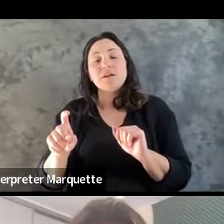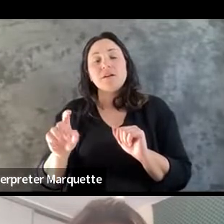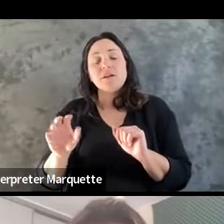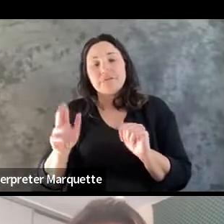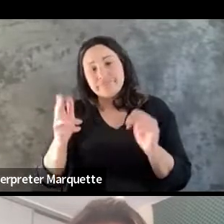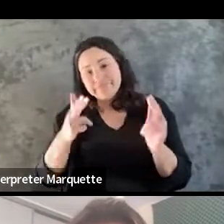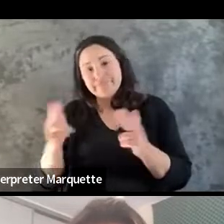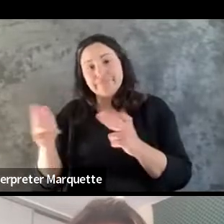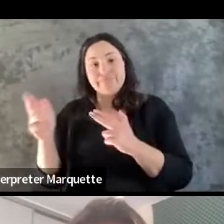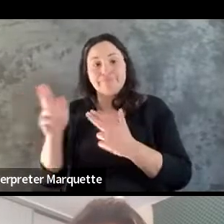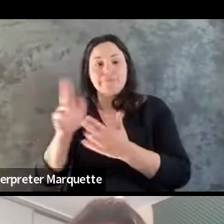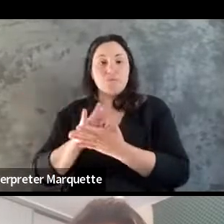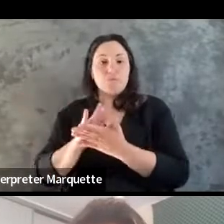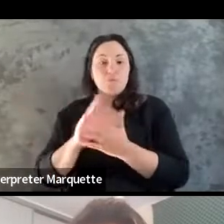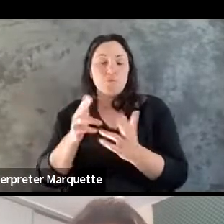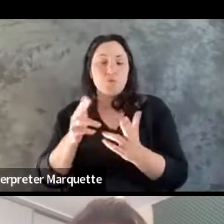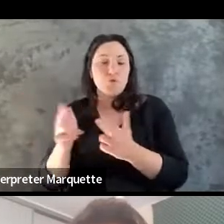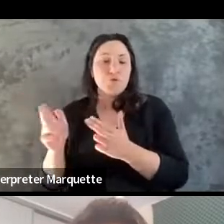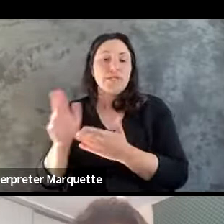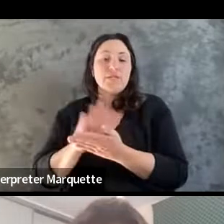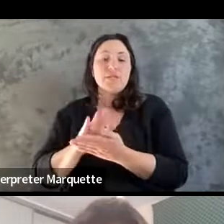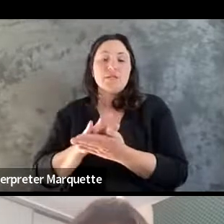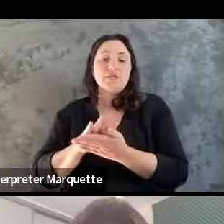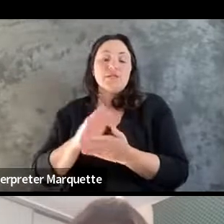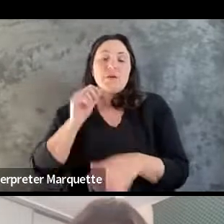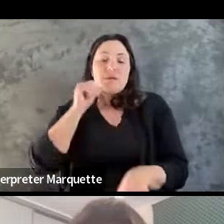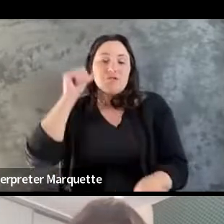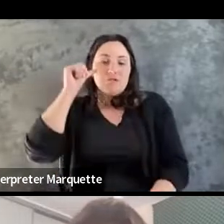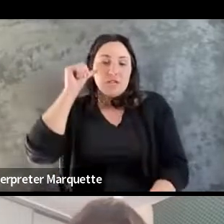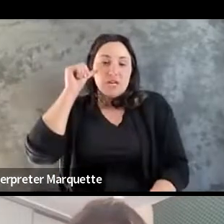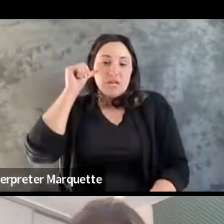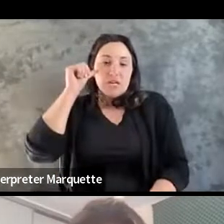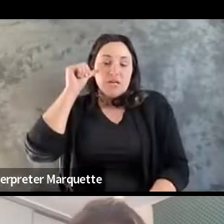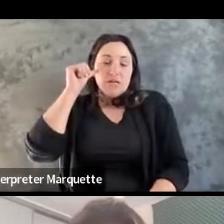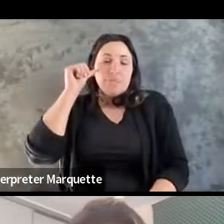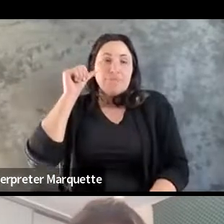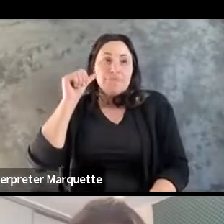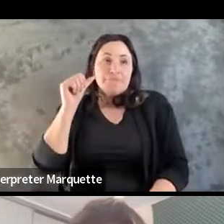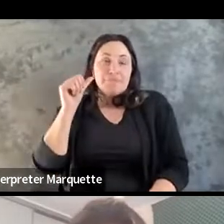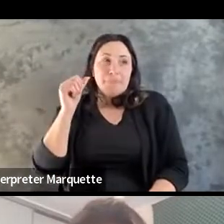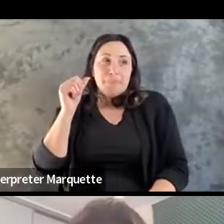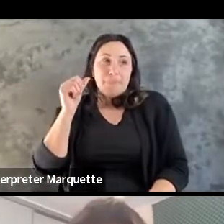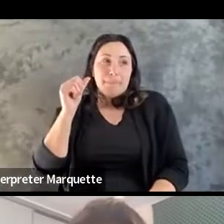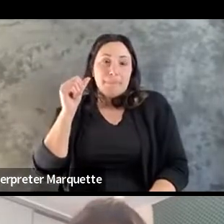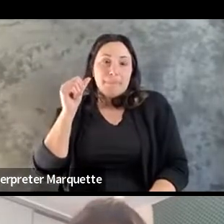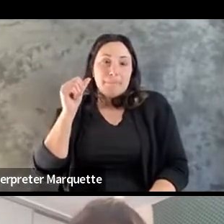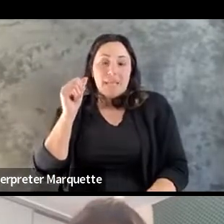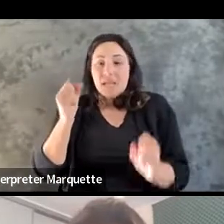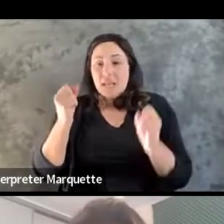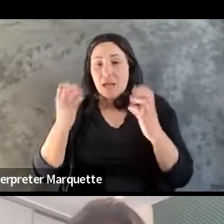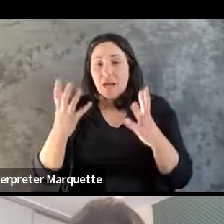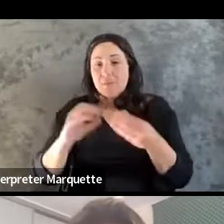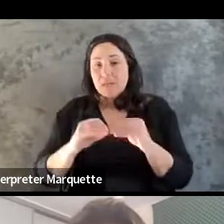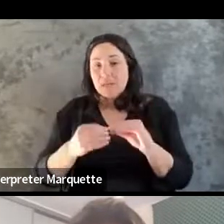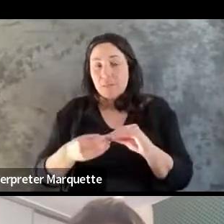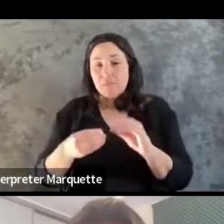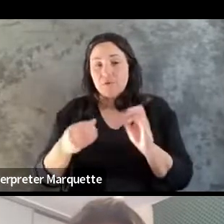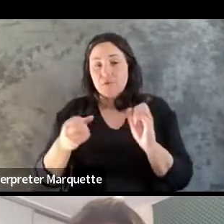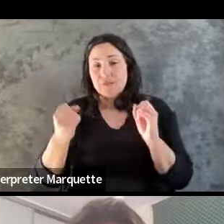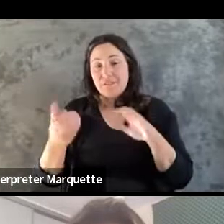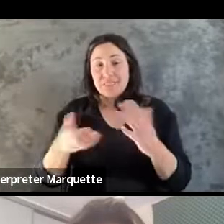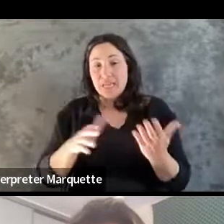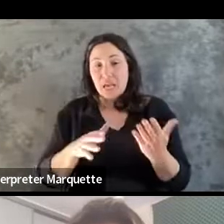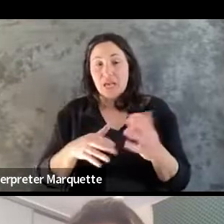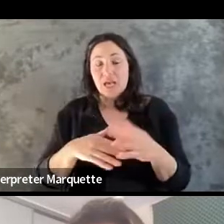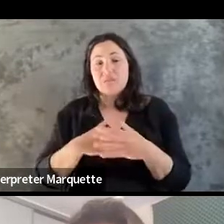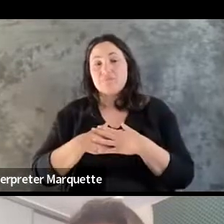mass school shooting from yesterday, and still the casualty numbers. I sent